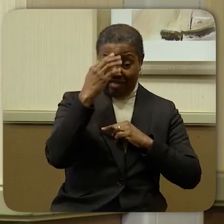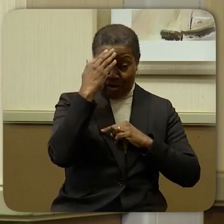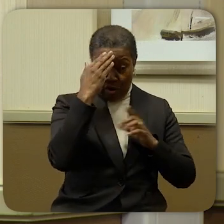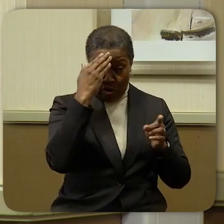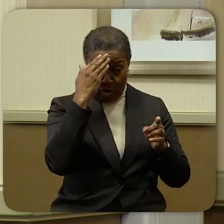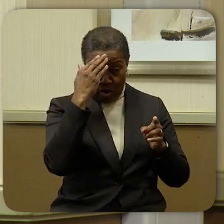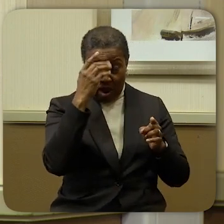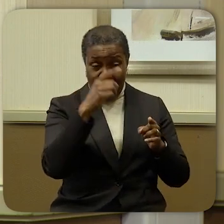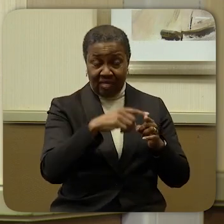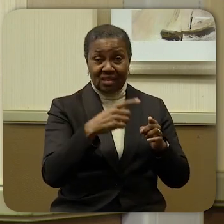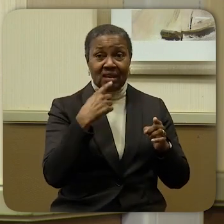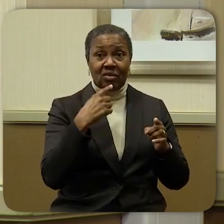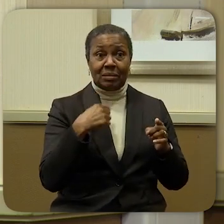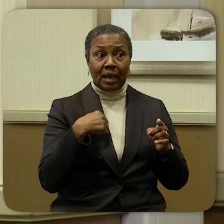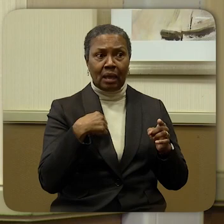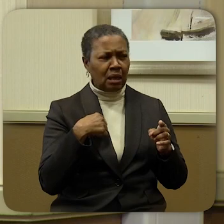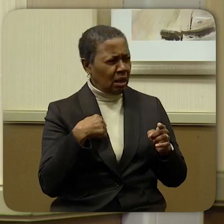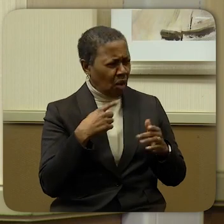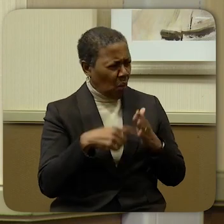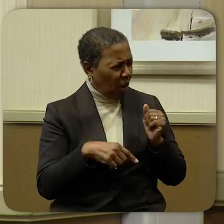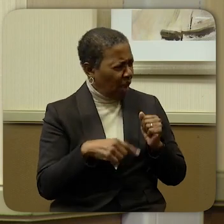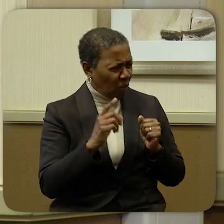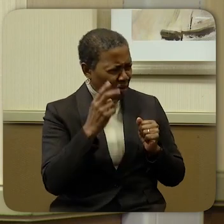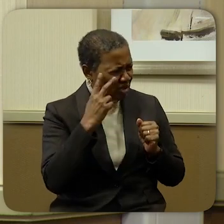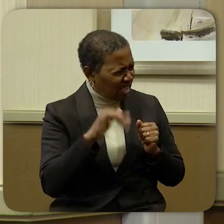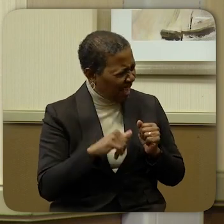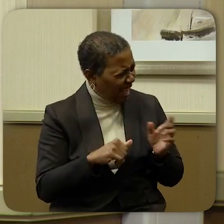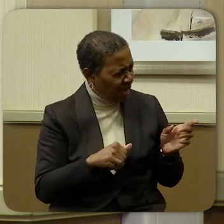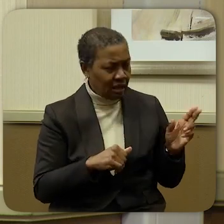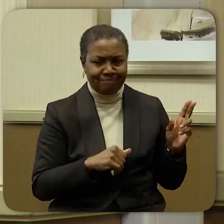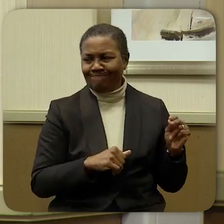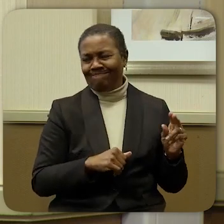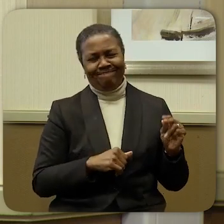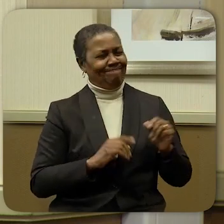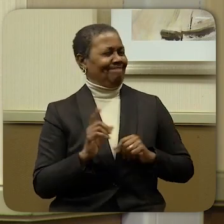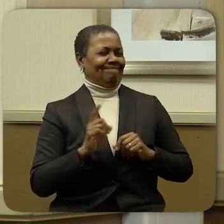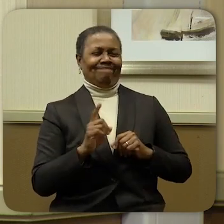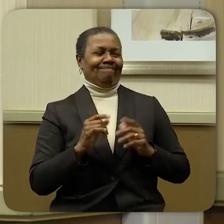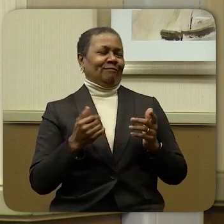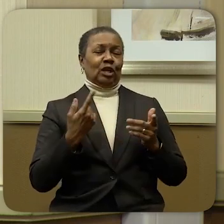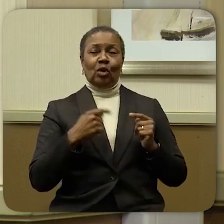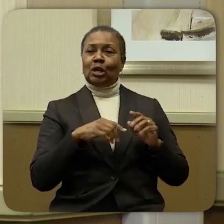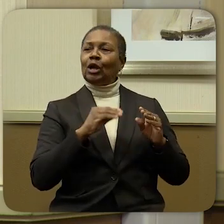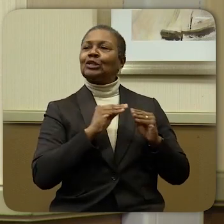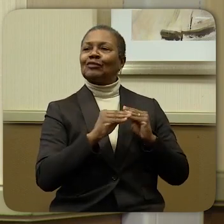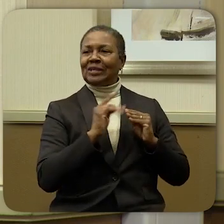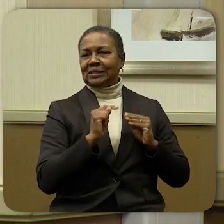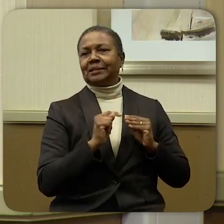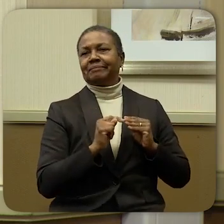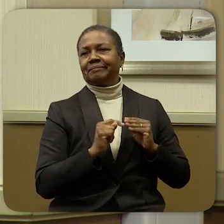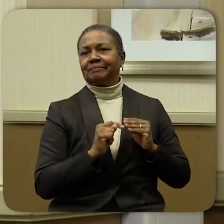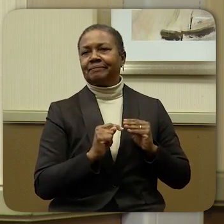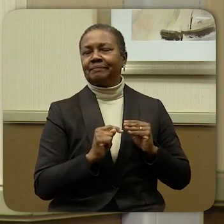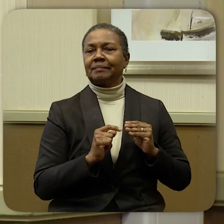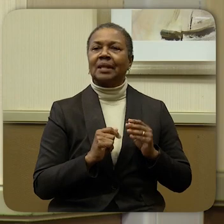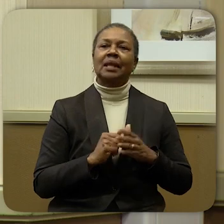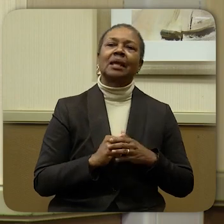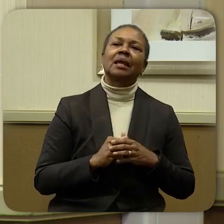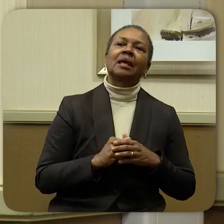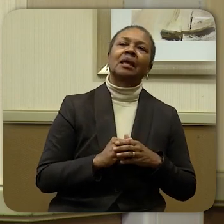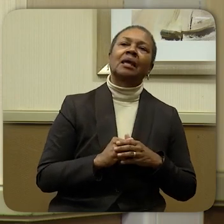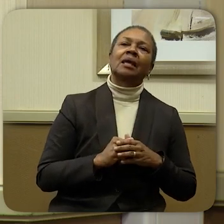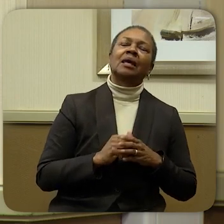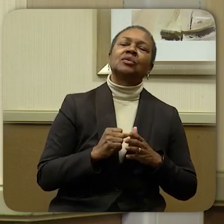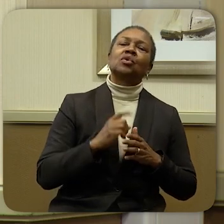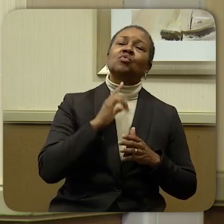to you, you're like, wait, where did you see that? Like, no, like that's not, you know, whatever. I can't think of a specific example right now, but